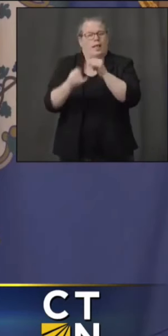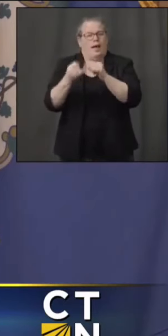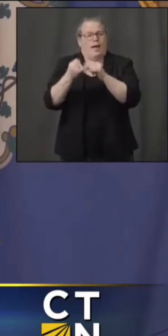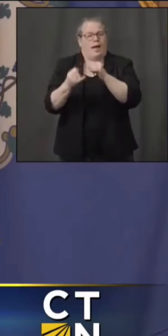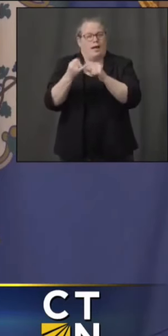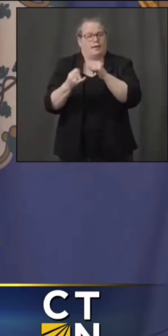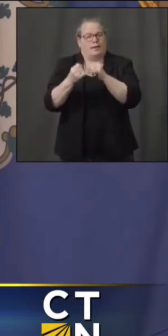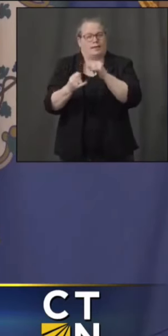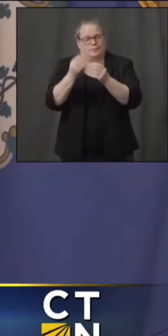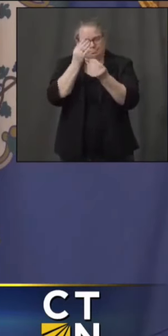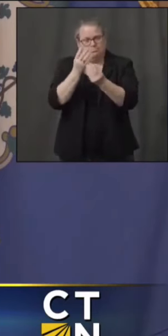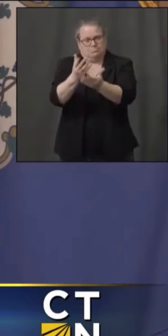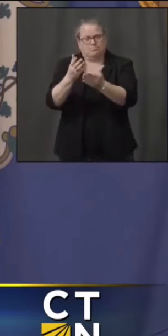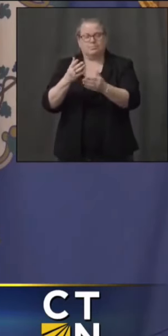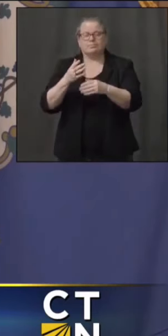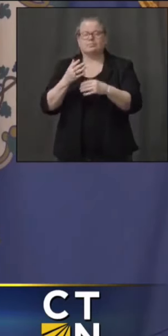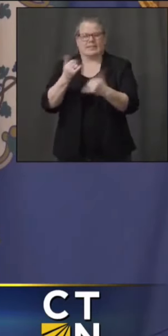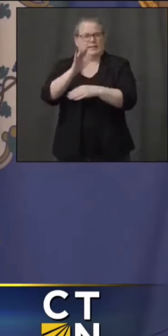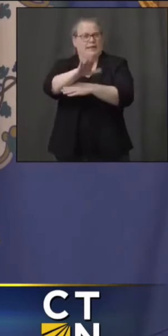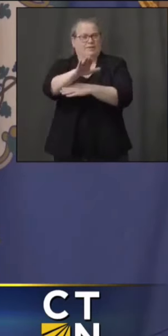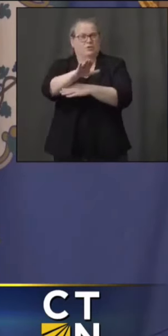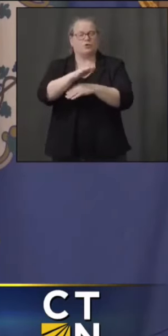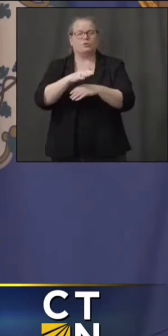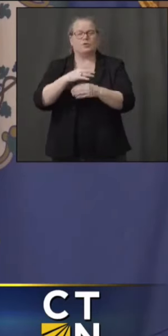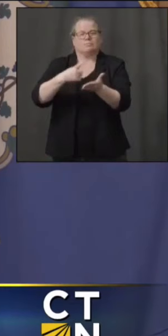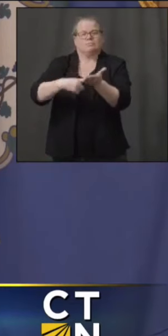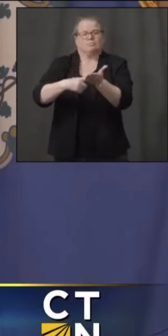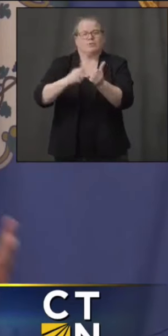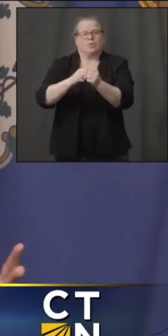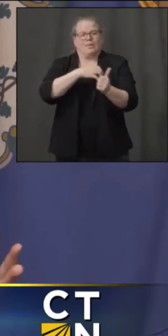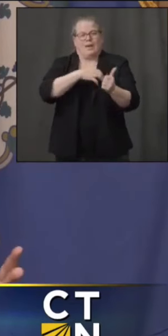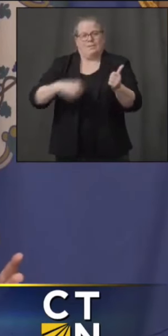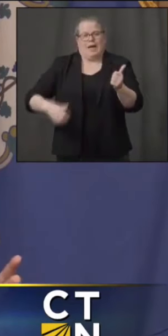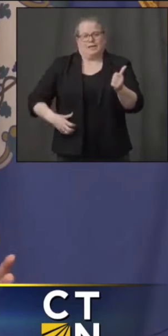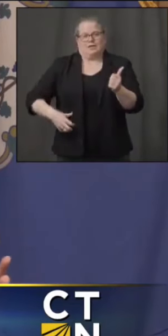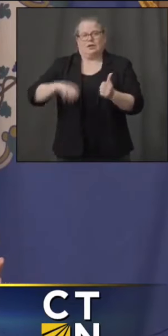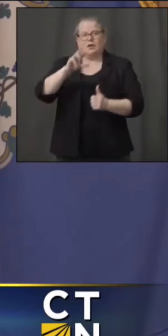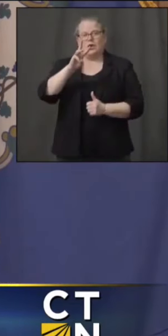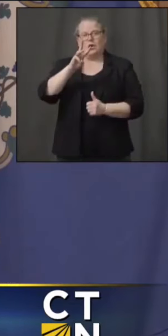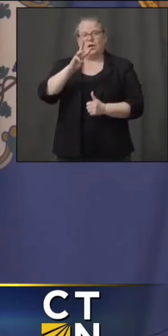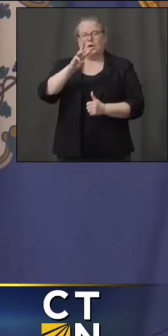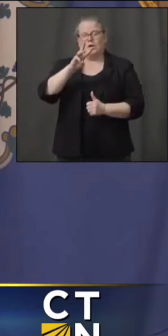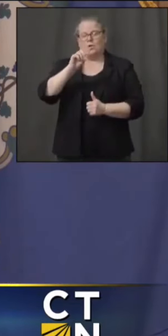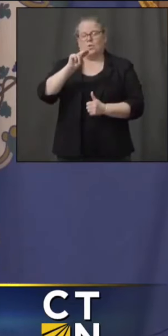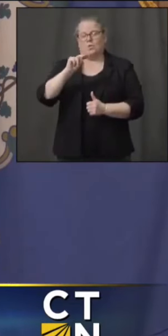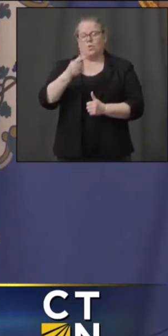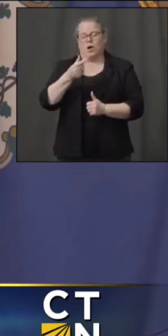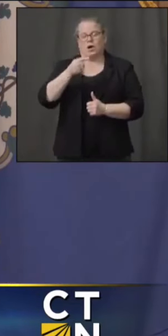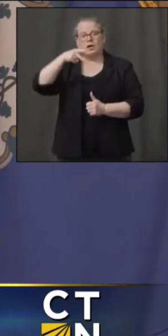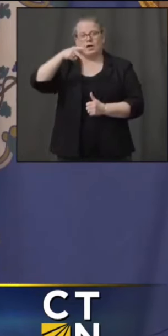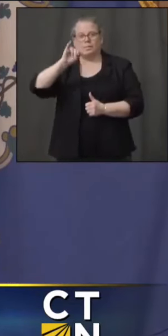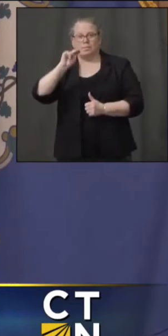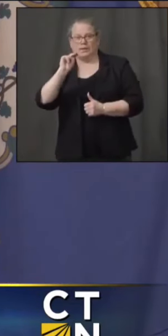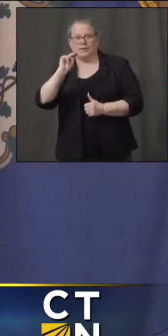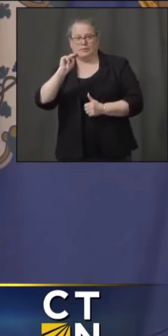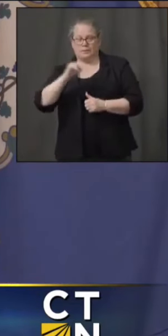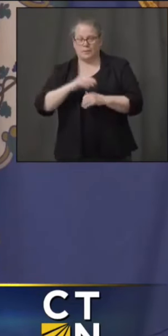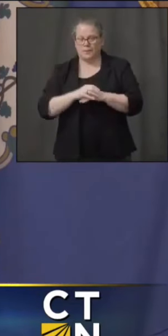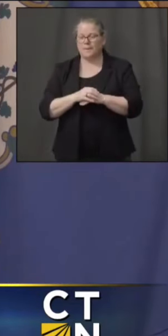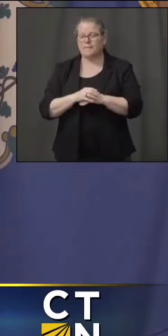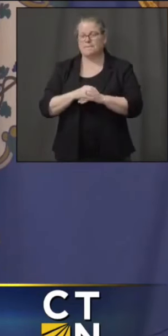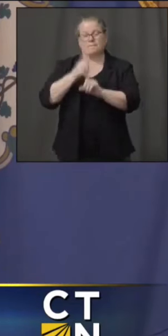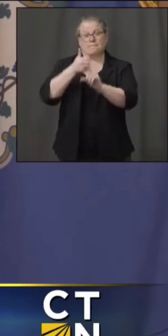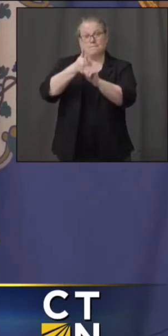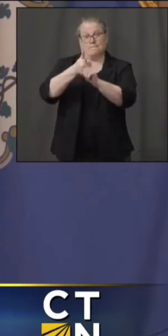I had this afternoon with Ambassador Wang Ping. He is the Consul General, and he's been the person that we've